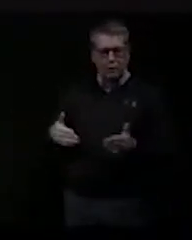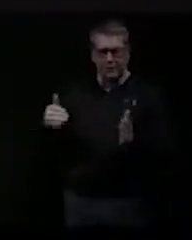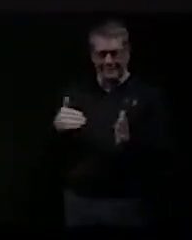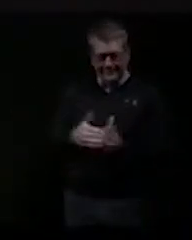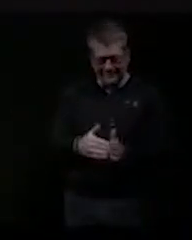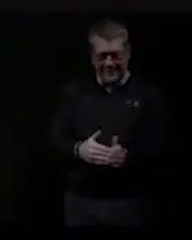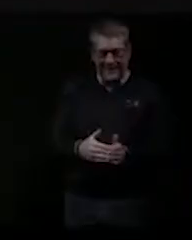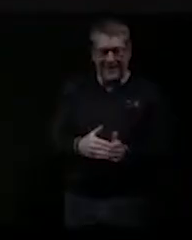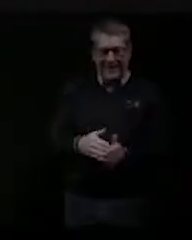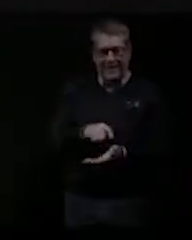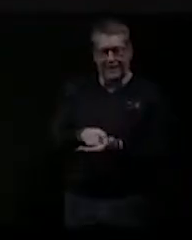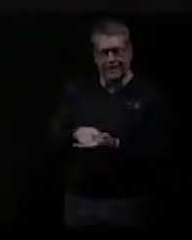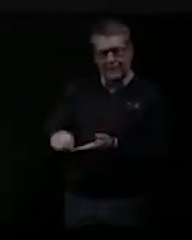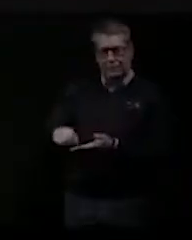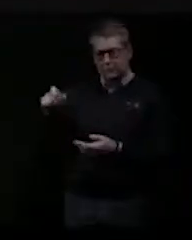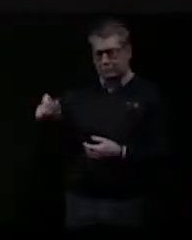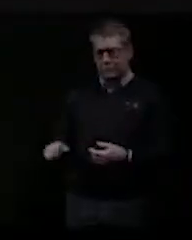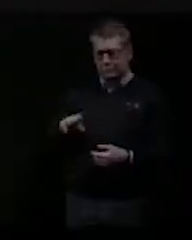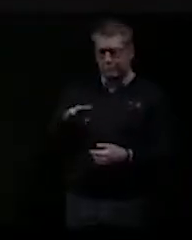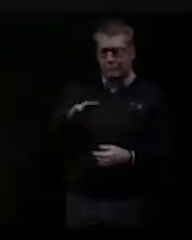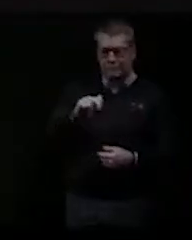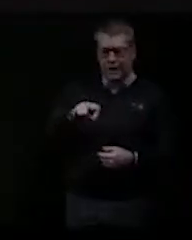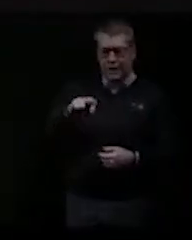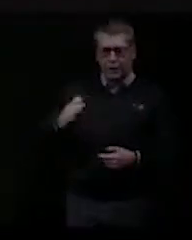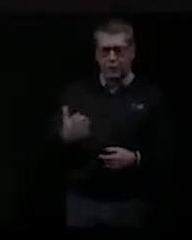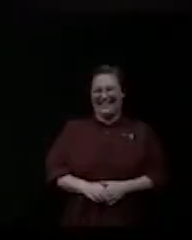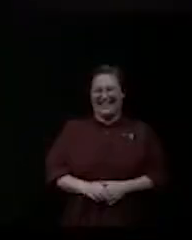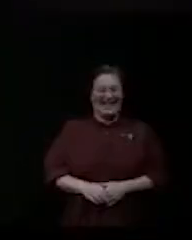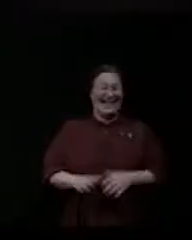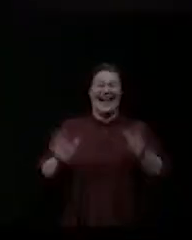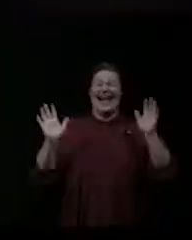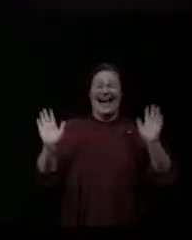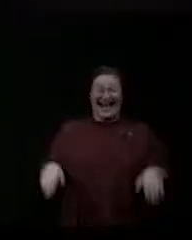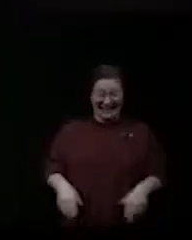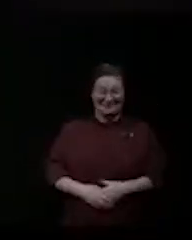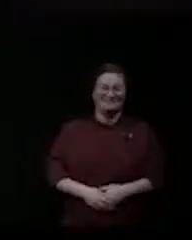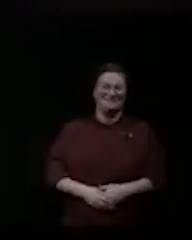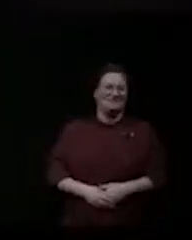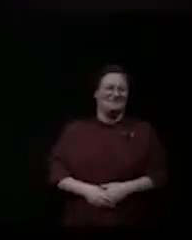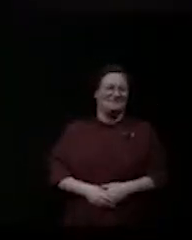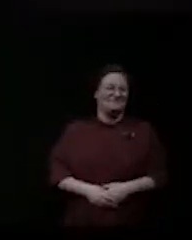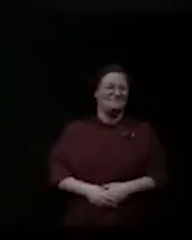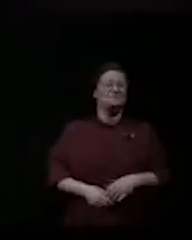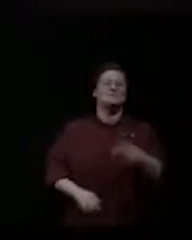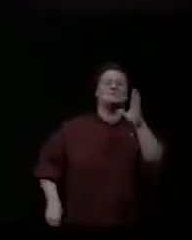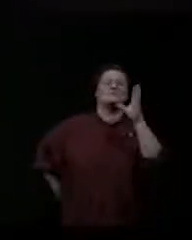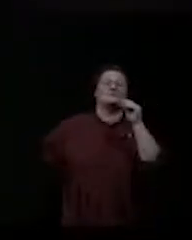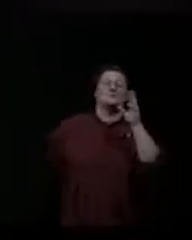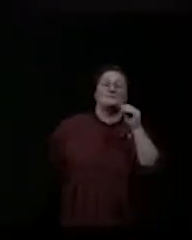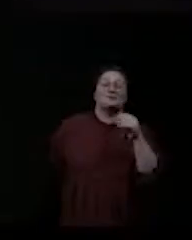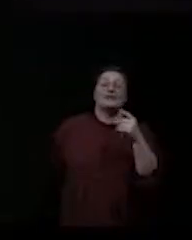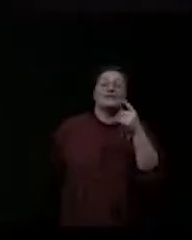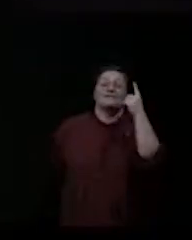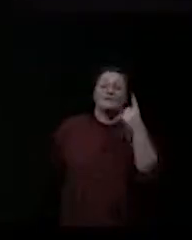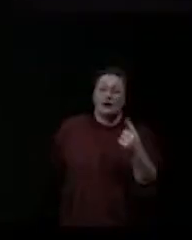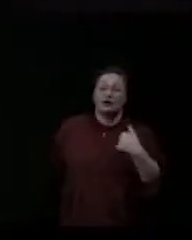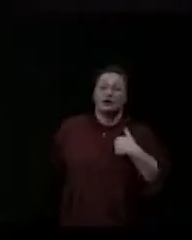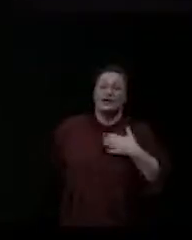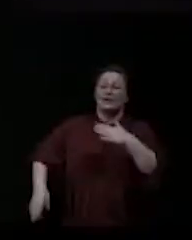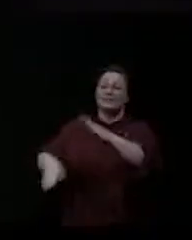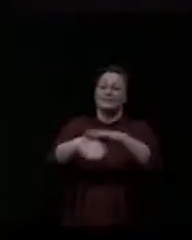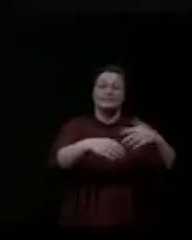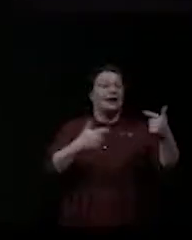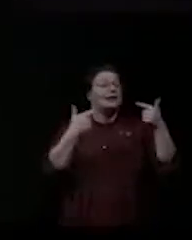UN Special Rapporteur on the situation of human rights defenders, Mary Lawlor. The floor is yours. So, first of all, I want